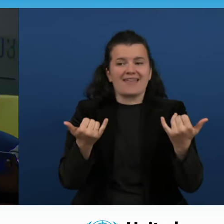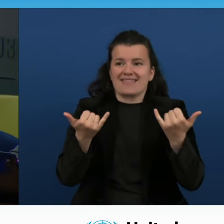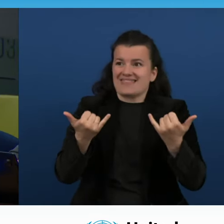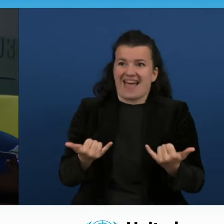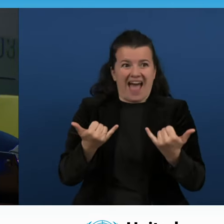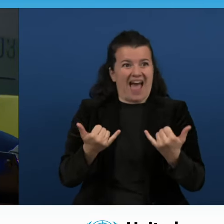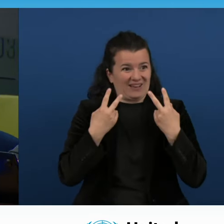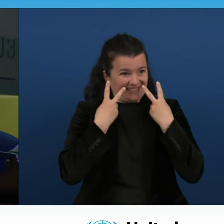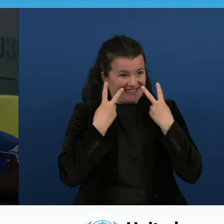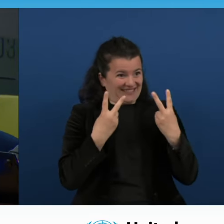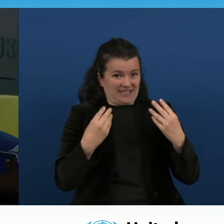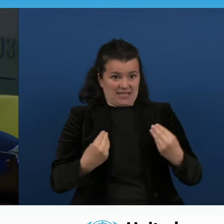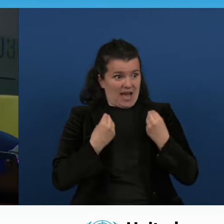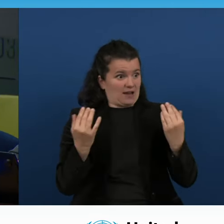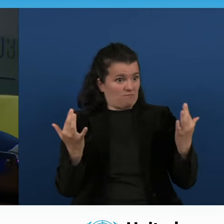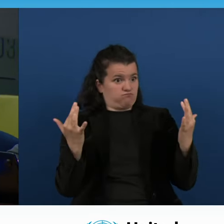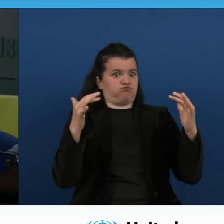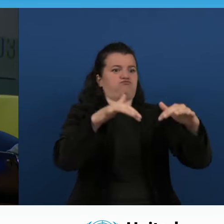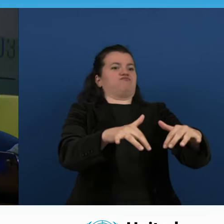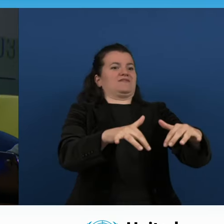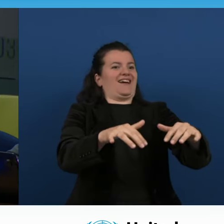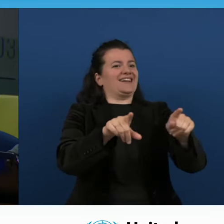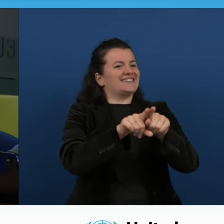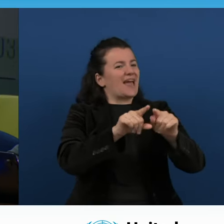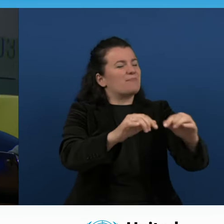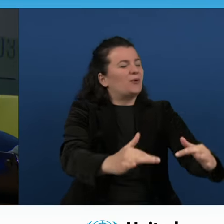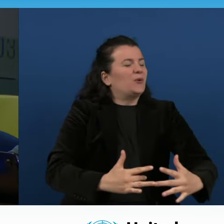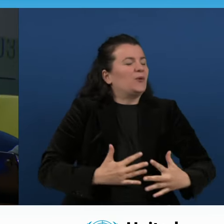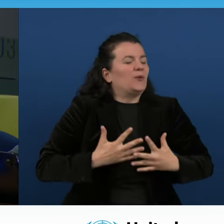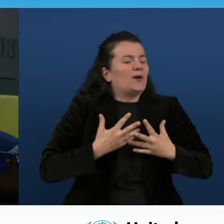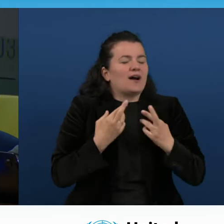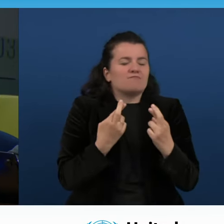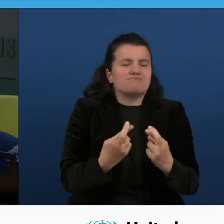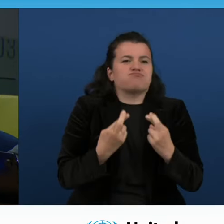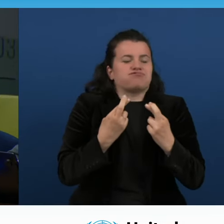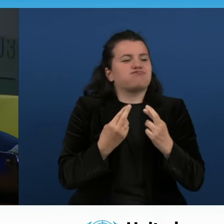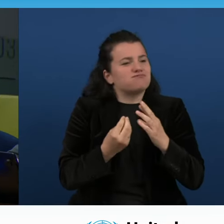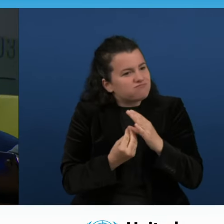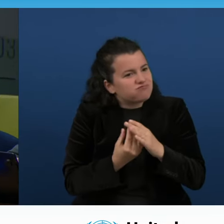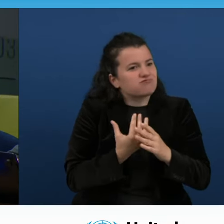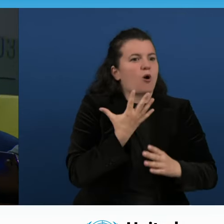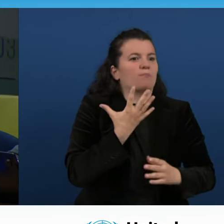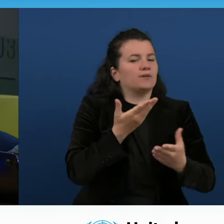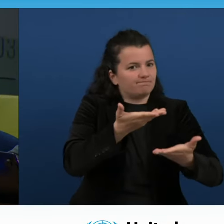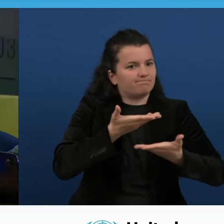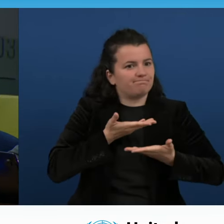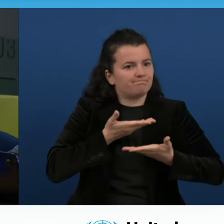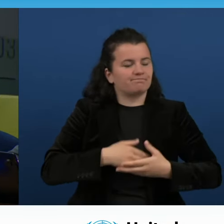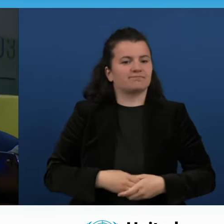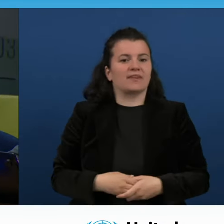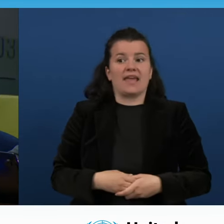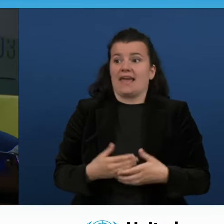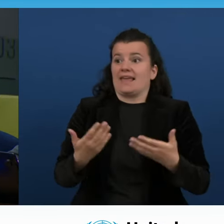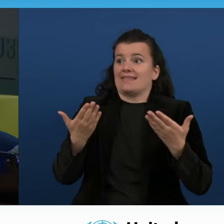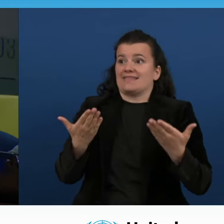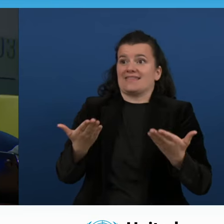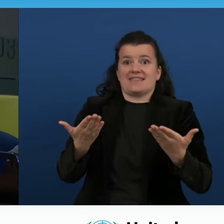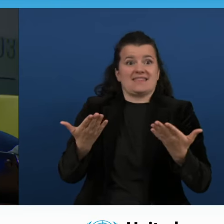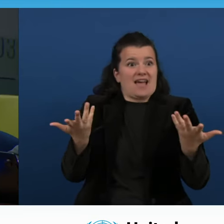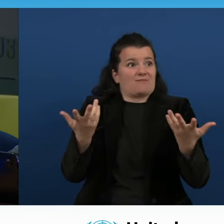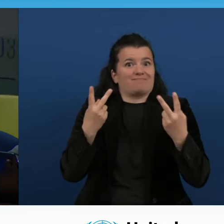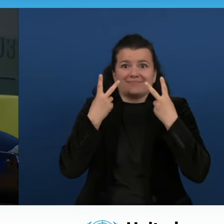your presence. We recognize what is necessary for our time, what you are requiring of